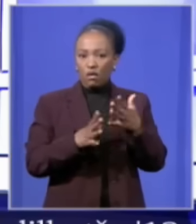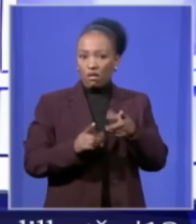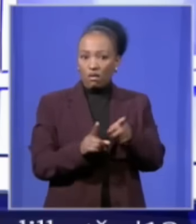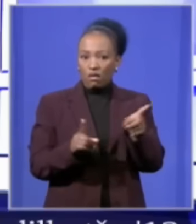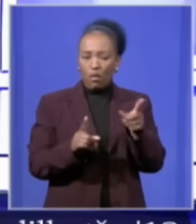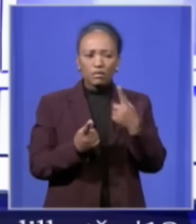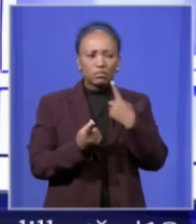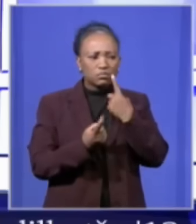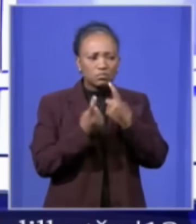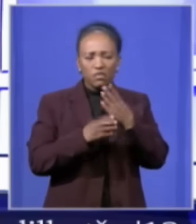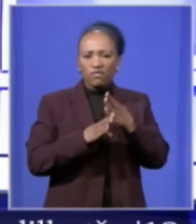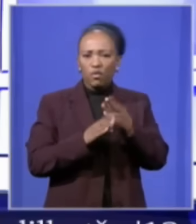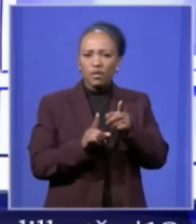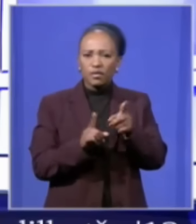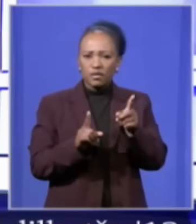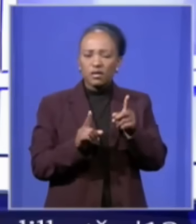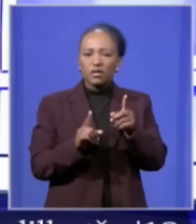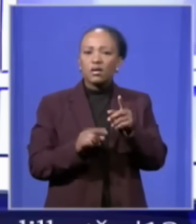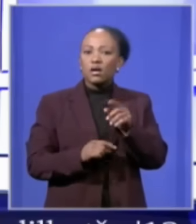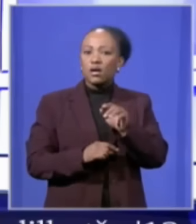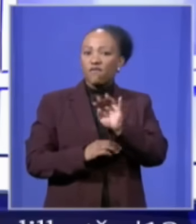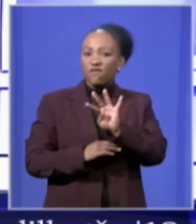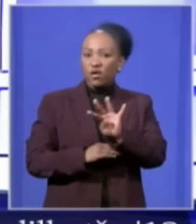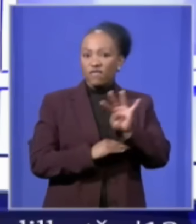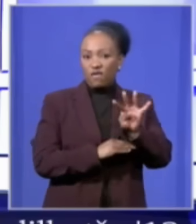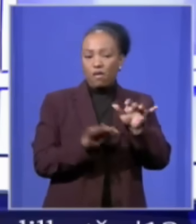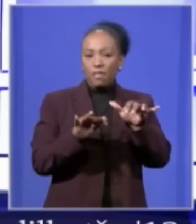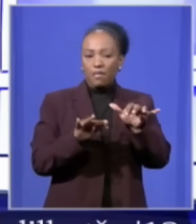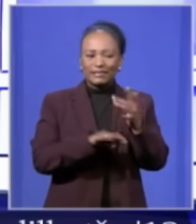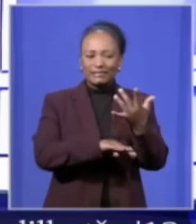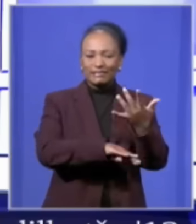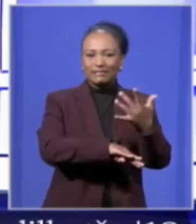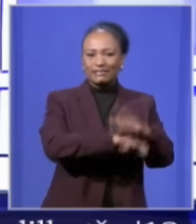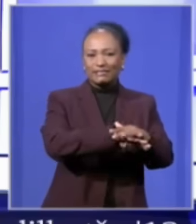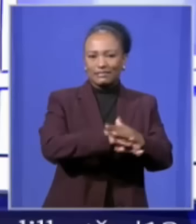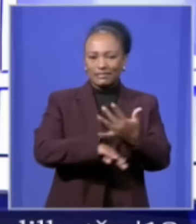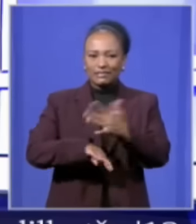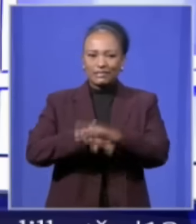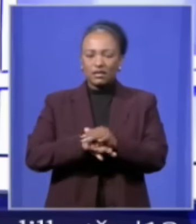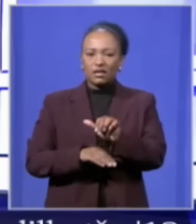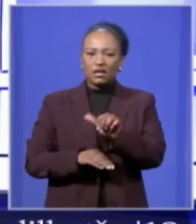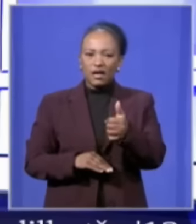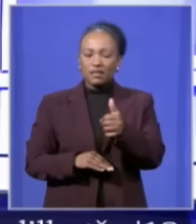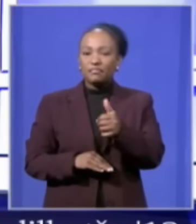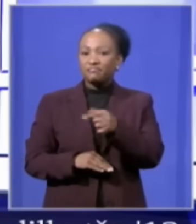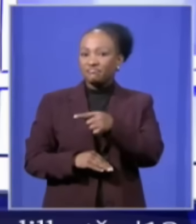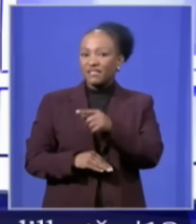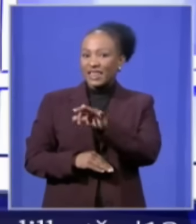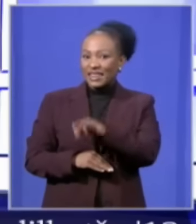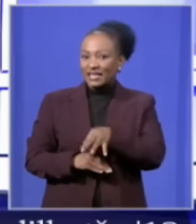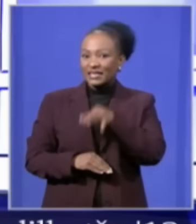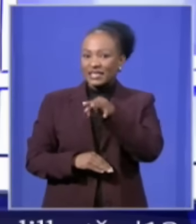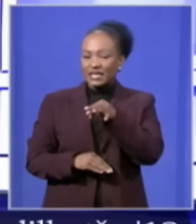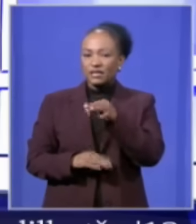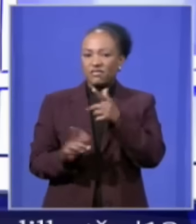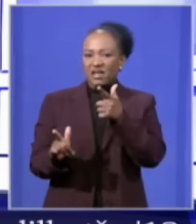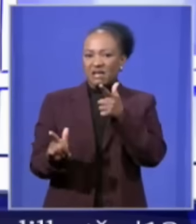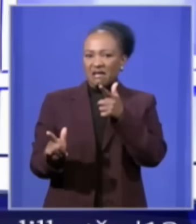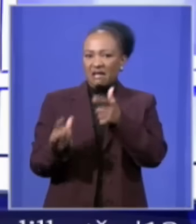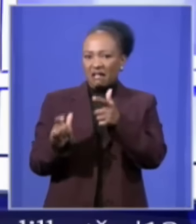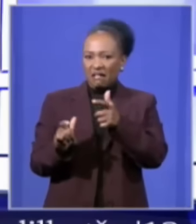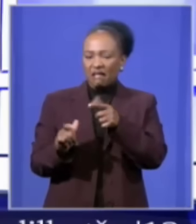a mošomo. Batho ba 44 ba lobile maphelo a bona mola ba 13 gona fao ba bolailwe beilwe ka la 16 kgweding